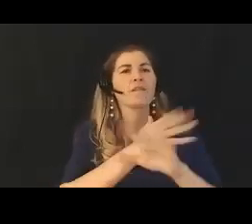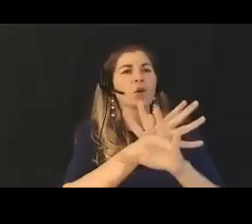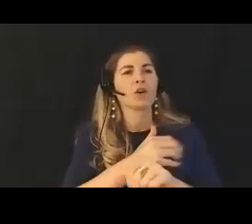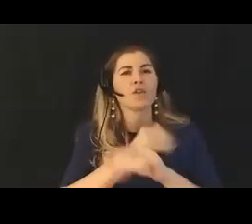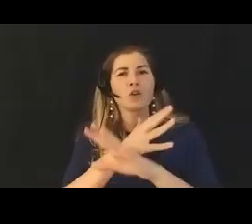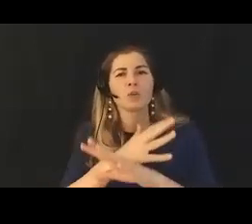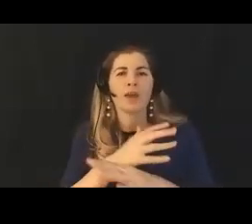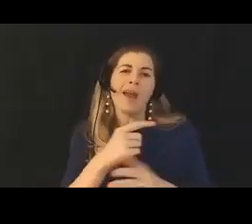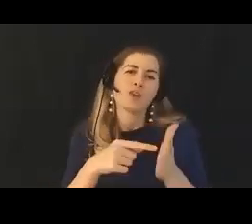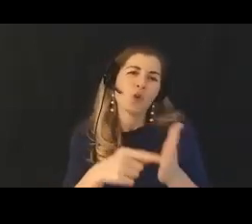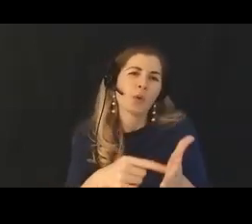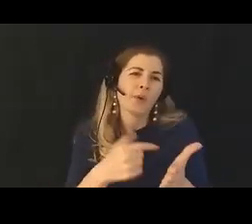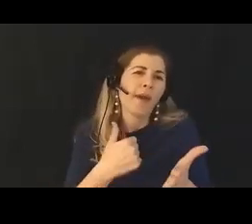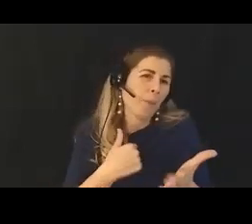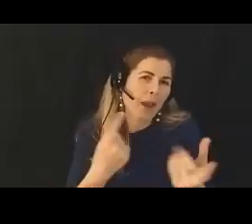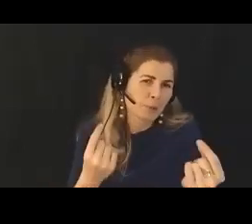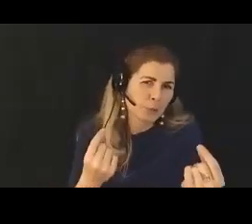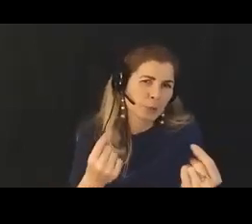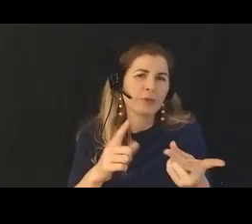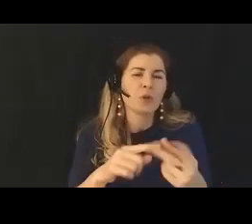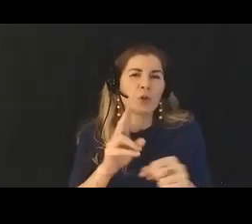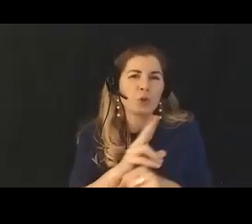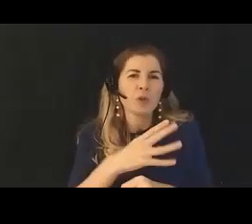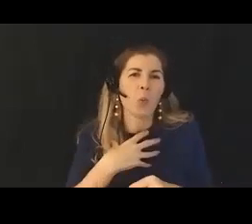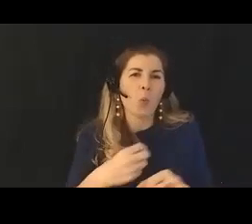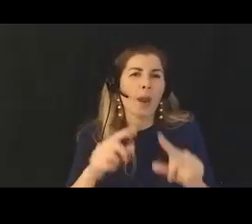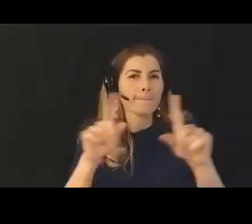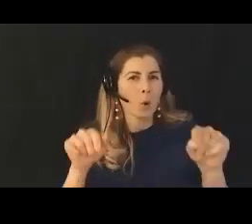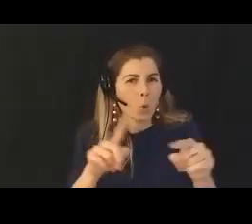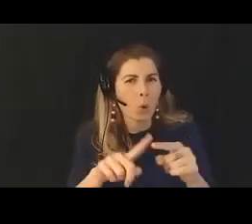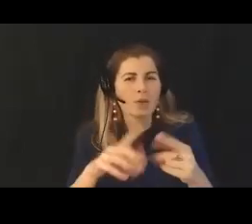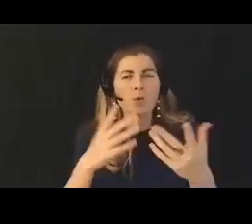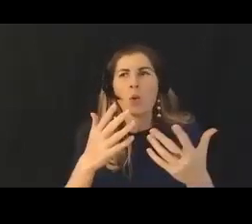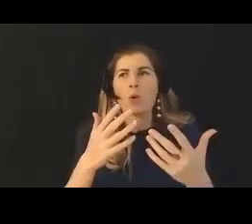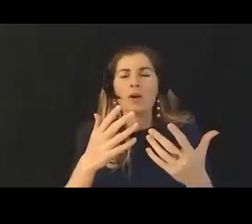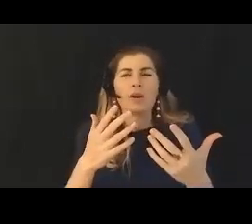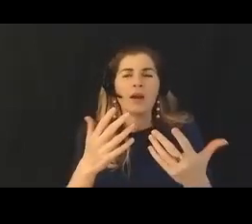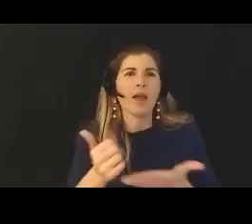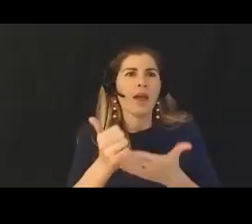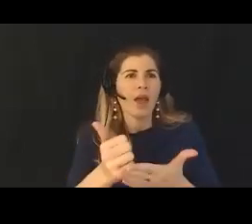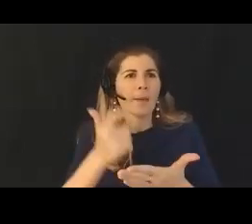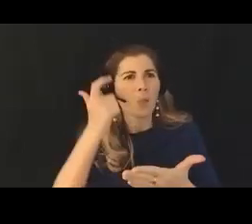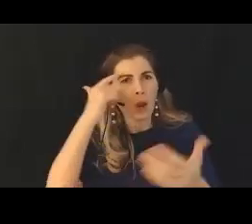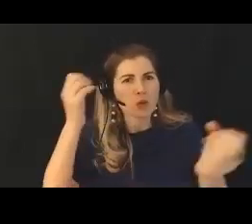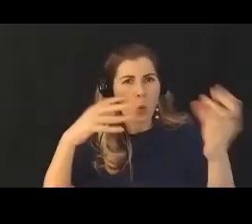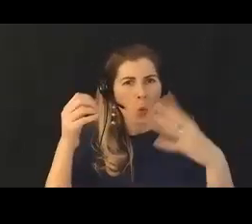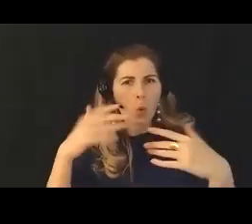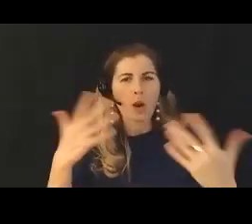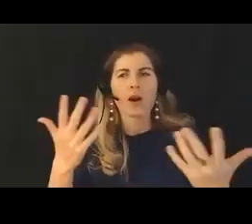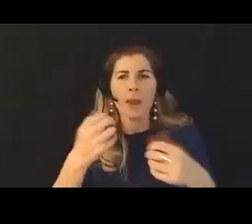done, using the whiteboard, using the breakout rooms to create scenes, to brainstorm, to generate